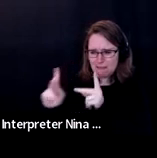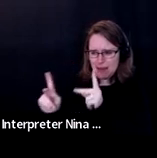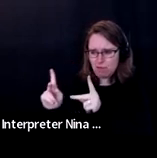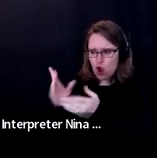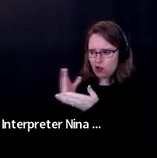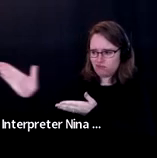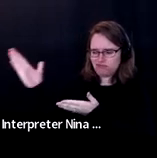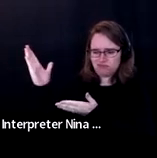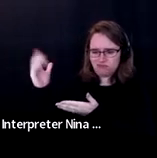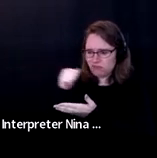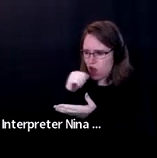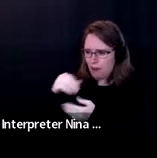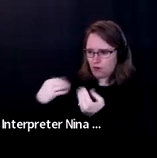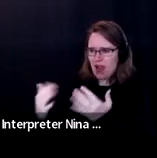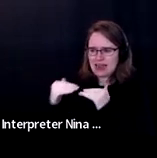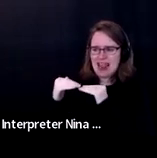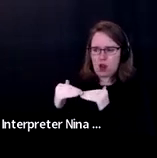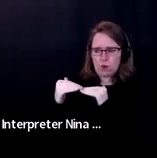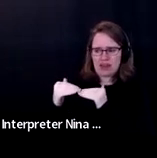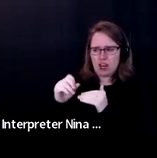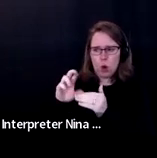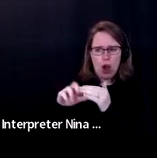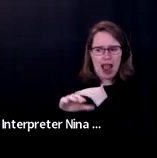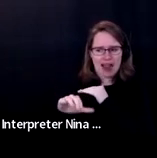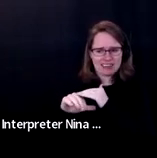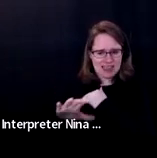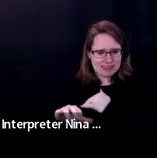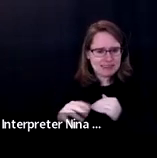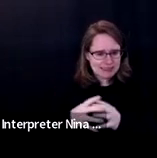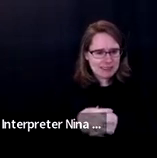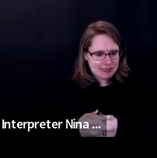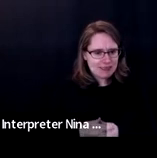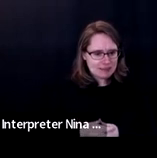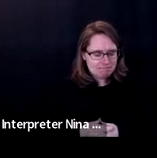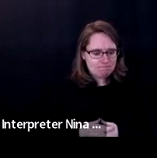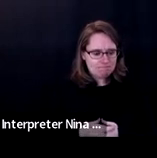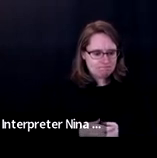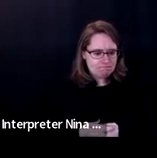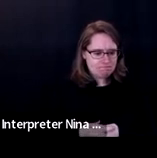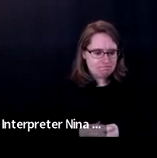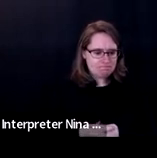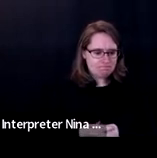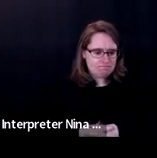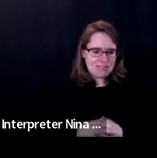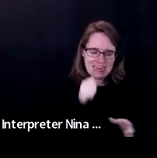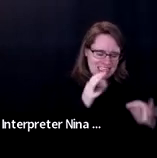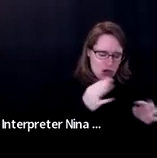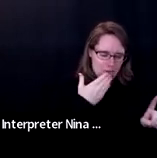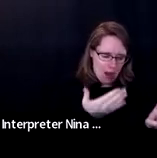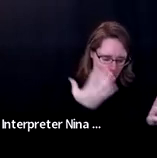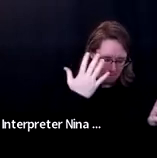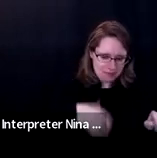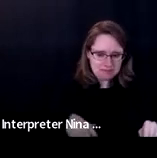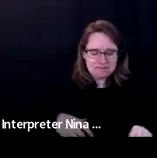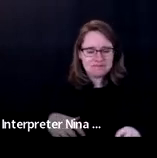equity or access to what others have. So I don't know. I didn't describe that very good. Well, Commissioner Grove,